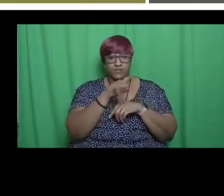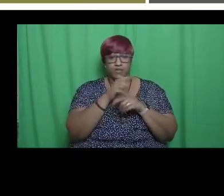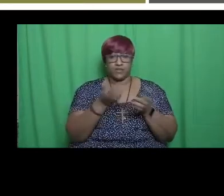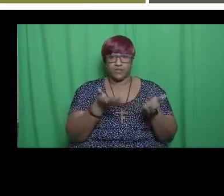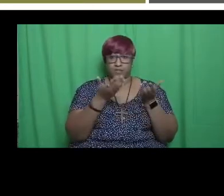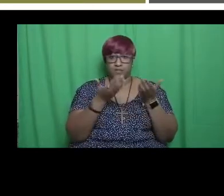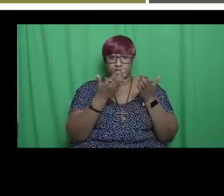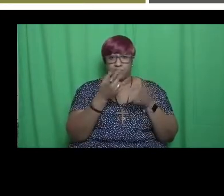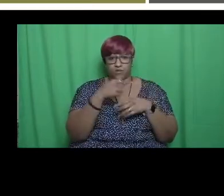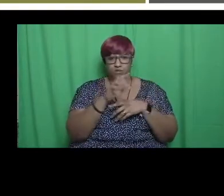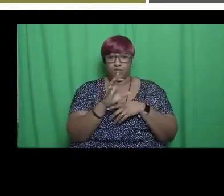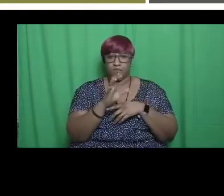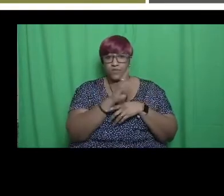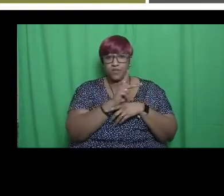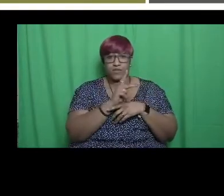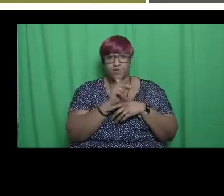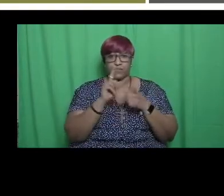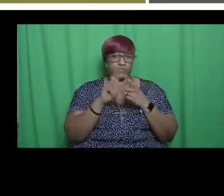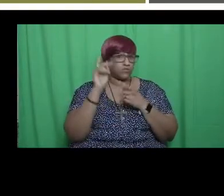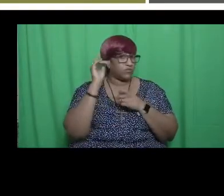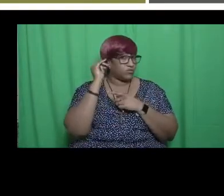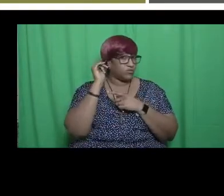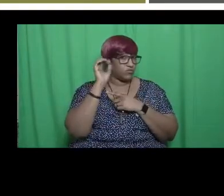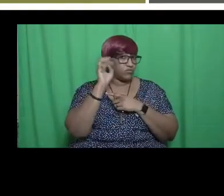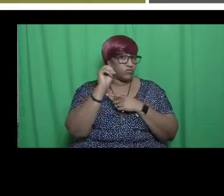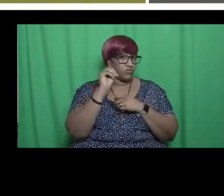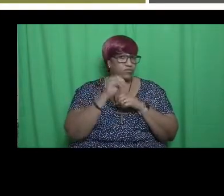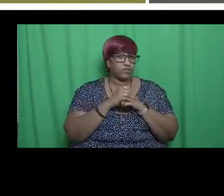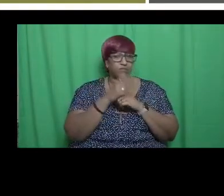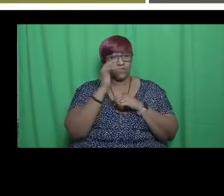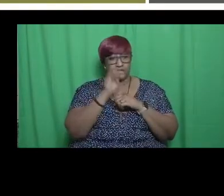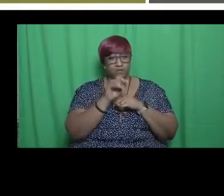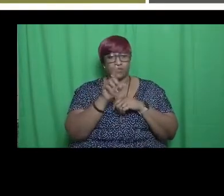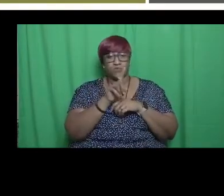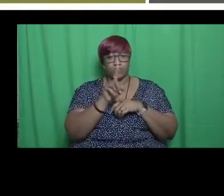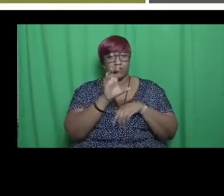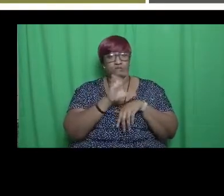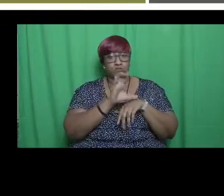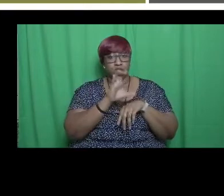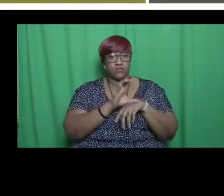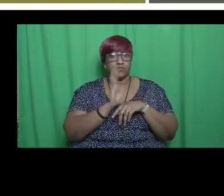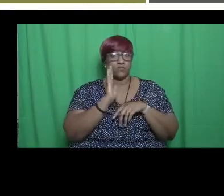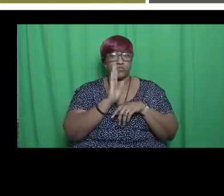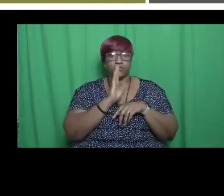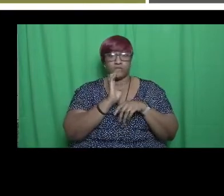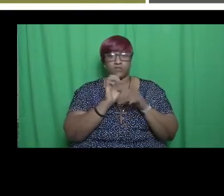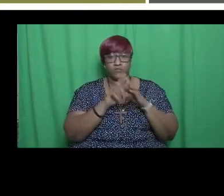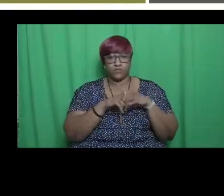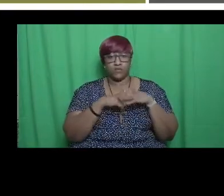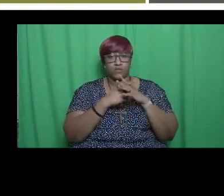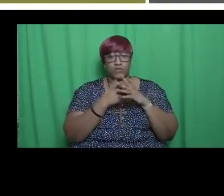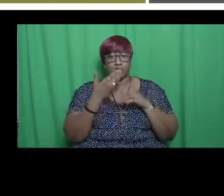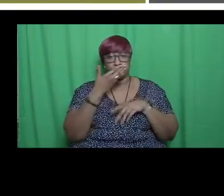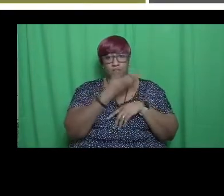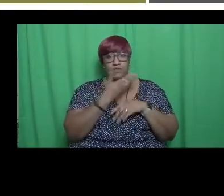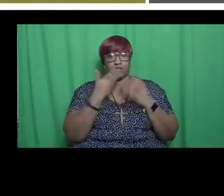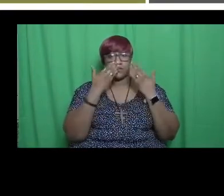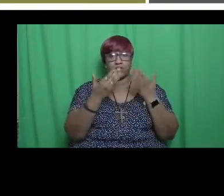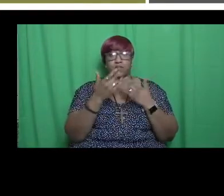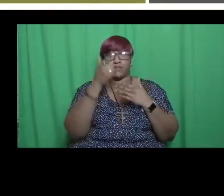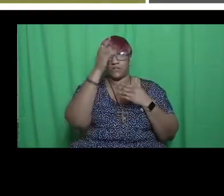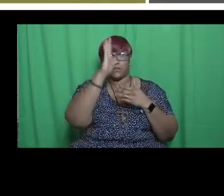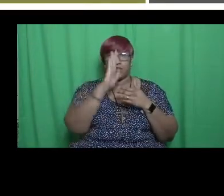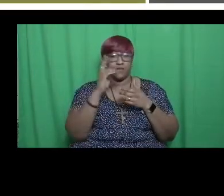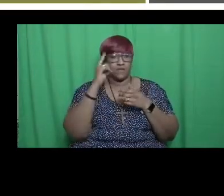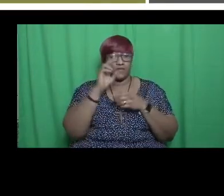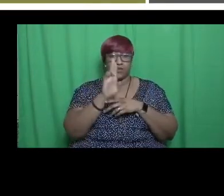up and went back to Jerusalem because that's where the church was going to get started. Thank God for